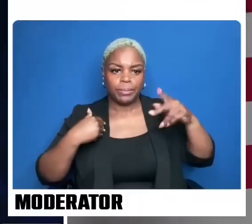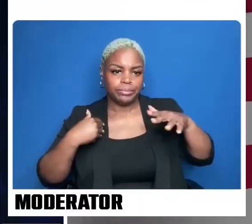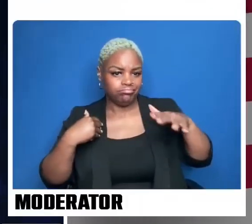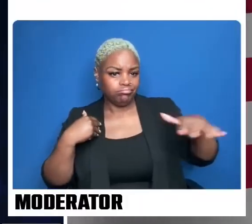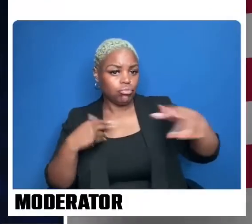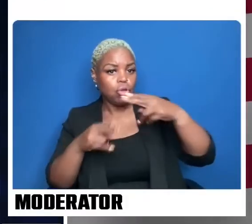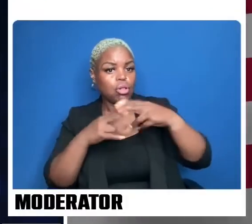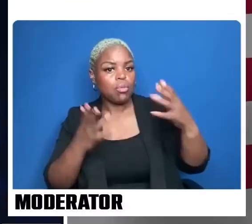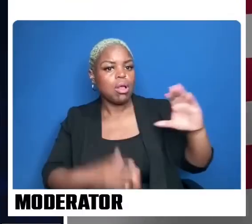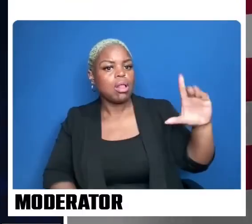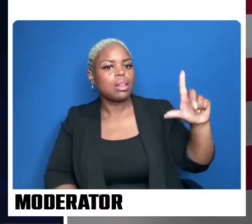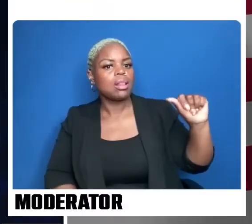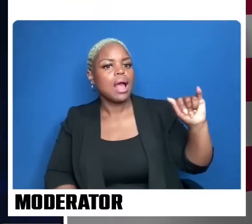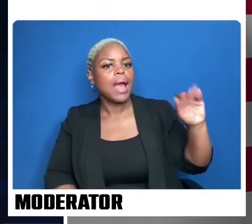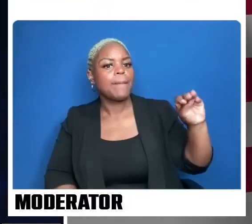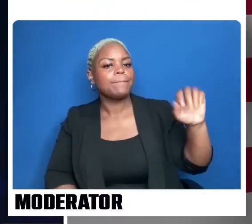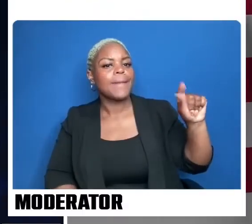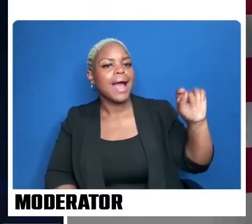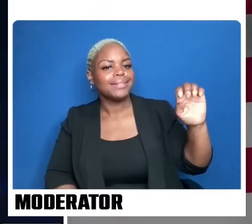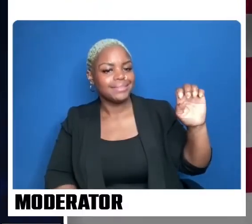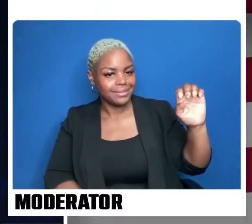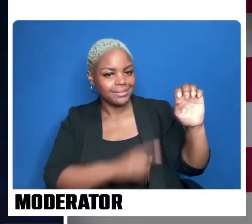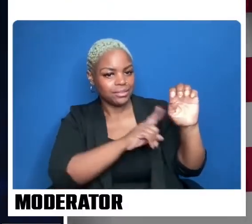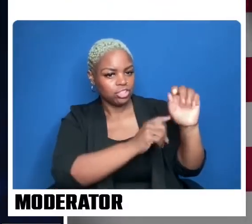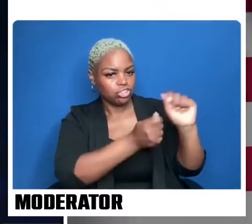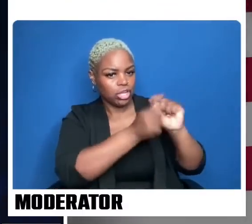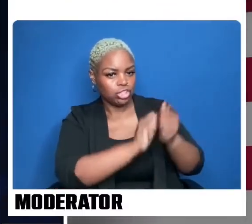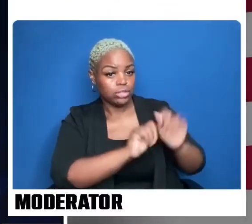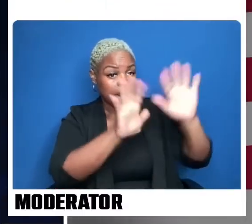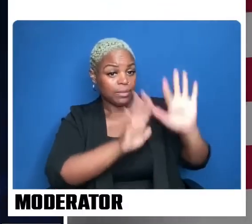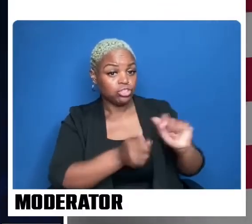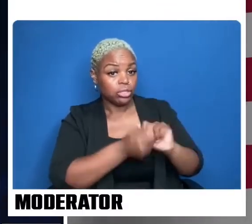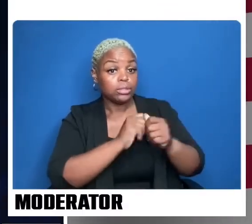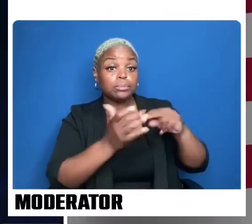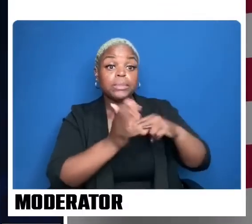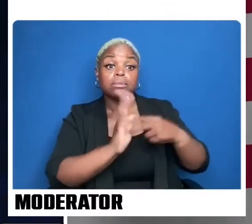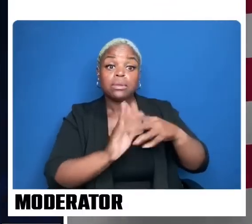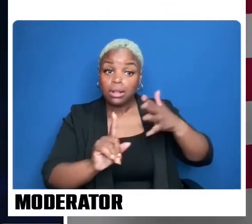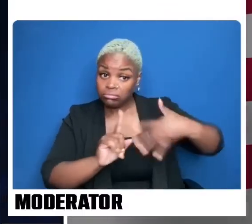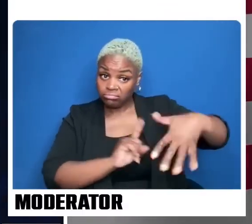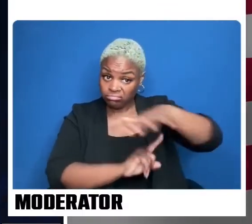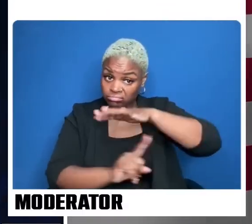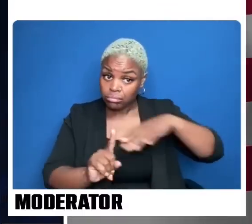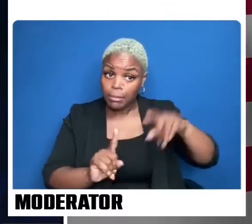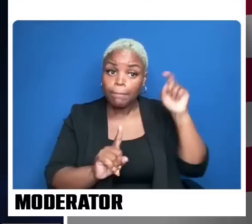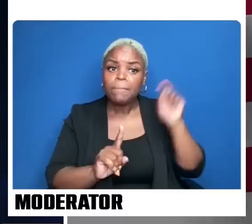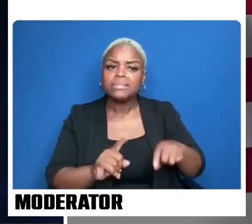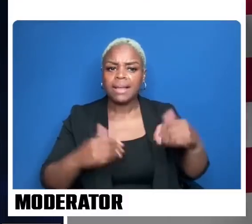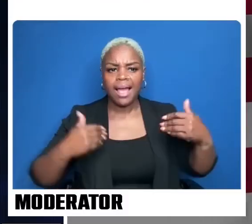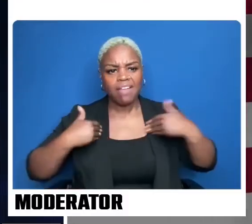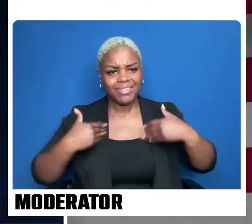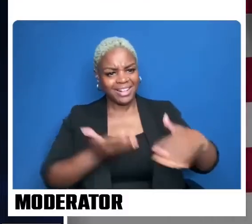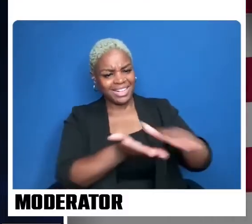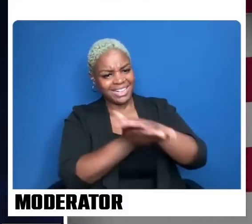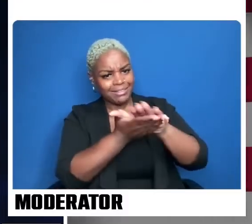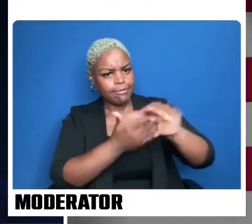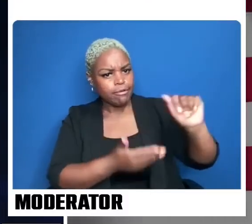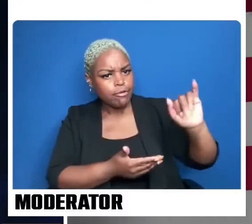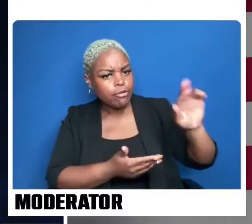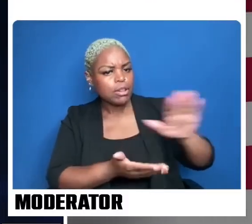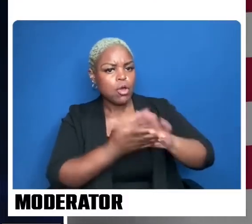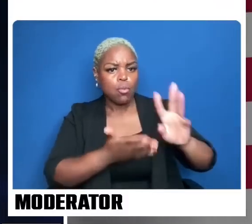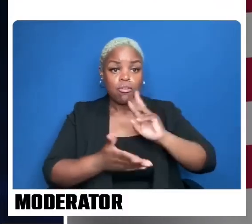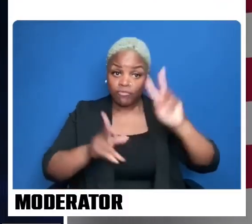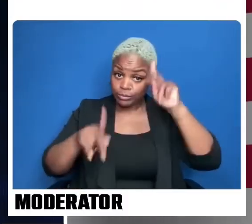Trump, with regard to the environment, you say that we have to have clean air and clean water. Vice President Harris, you call climate change an